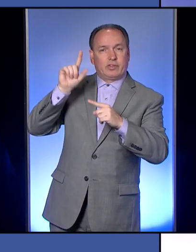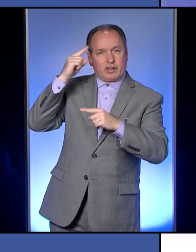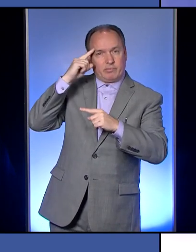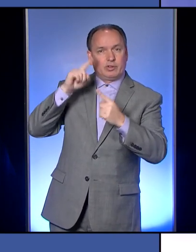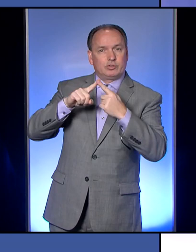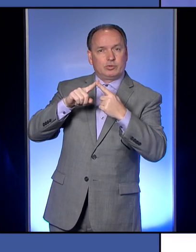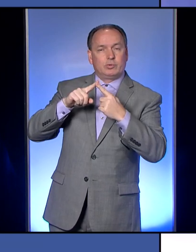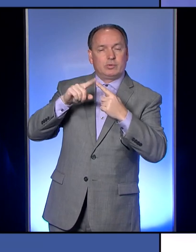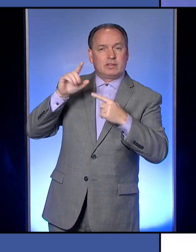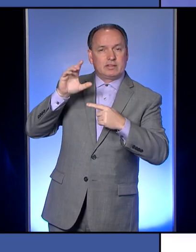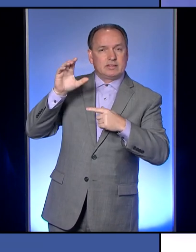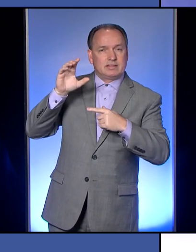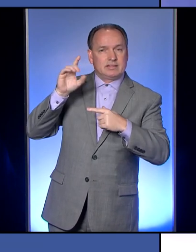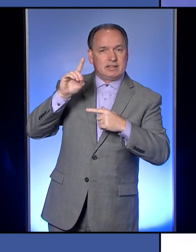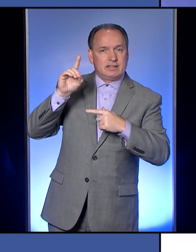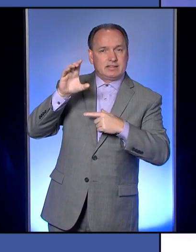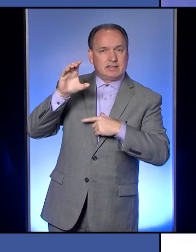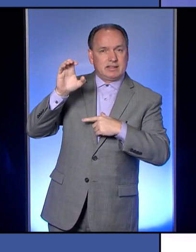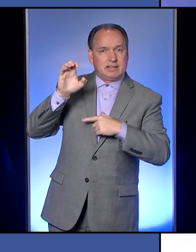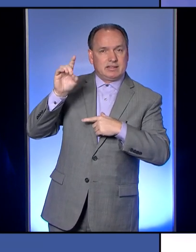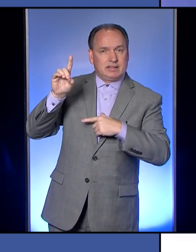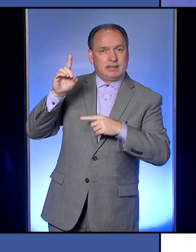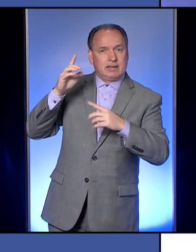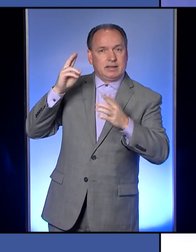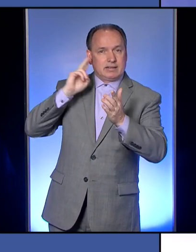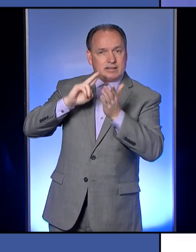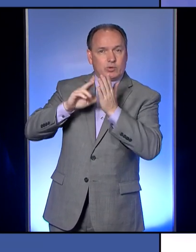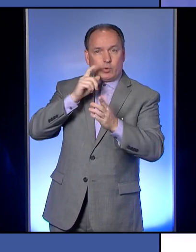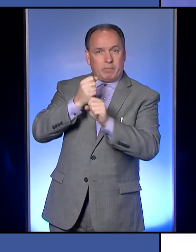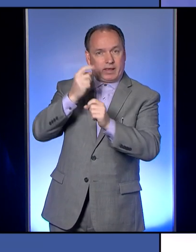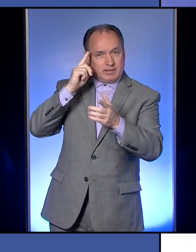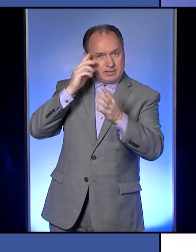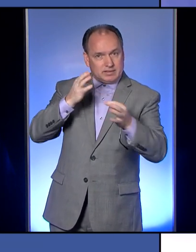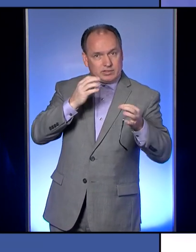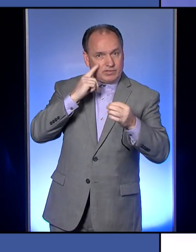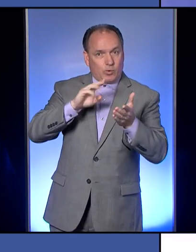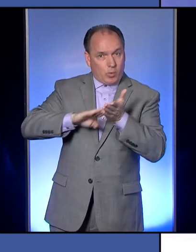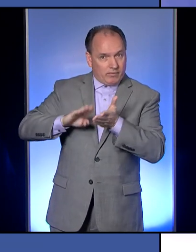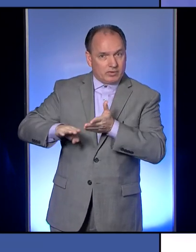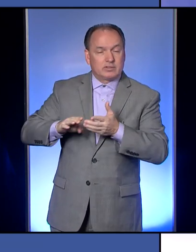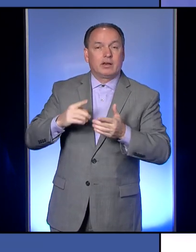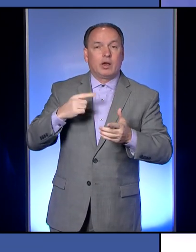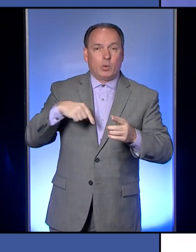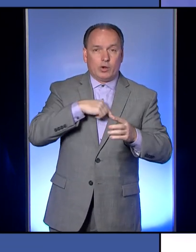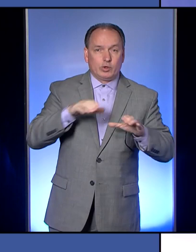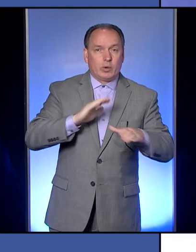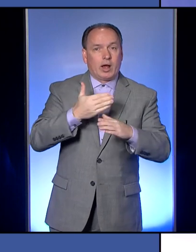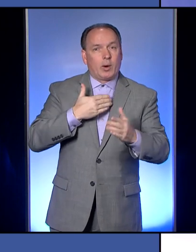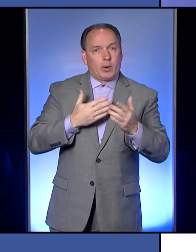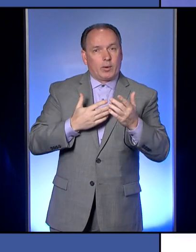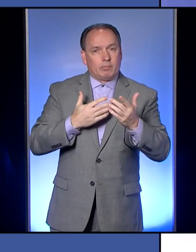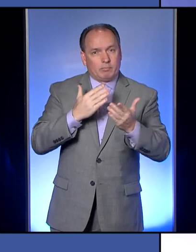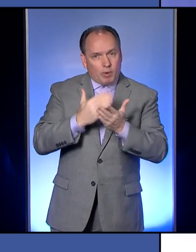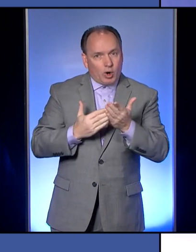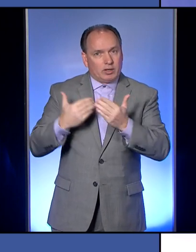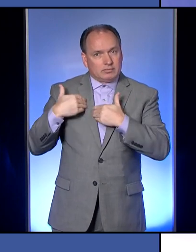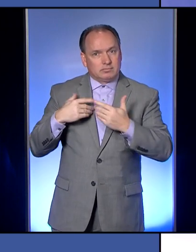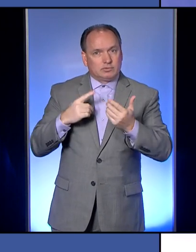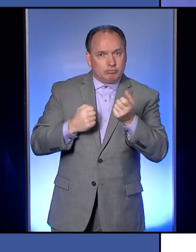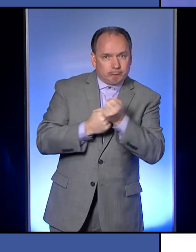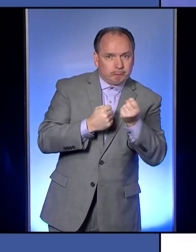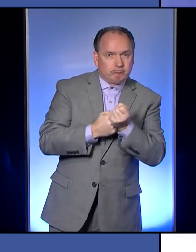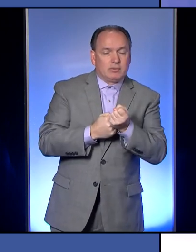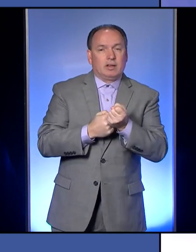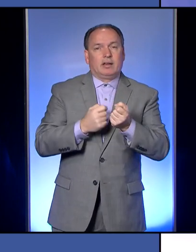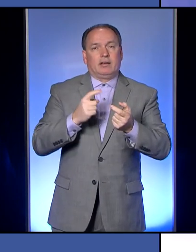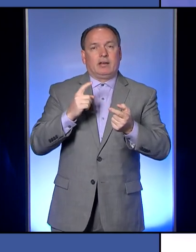DCED secretary on that, who's been making the decisions on these waivers. And we're doing our part locally to try to mitigate the